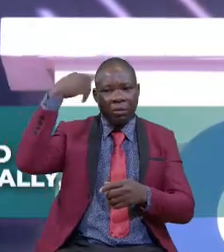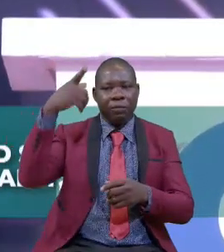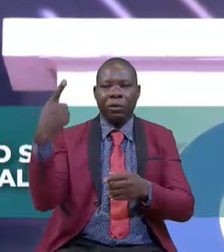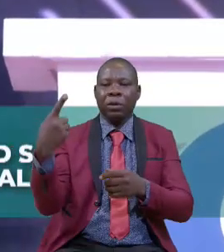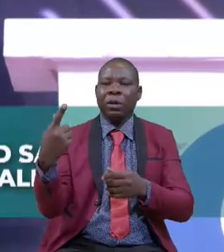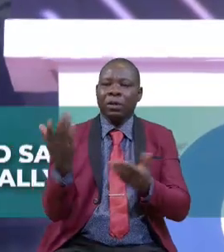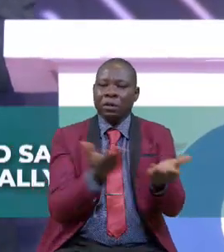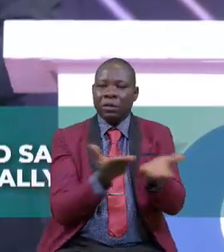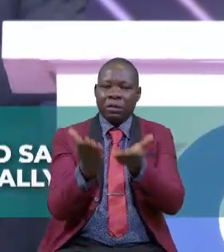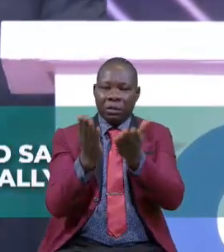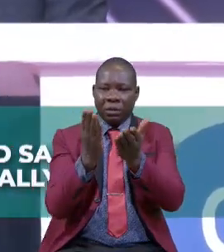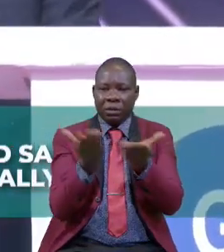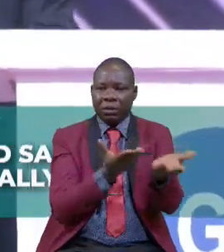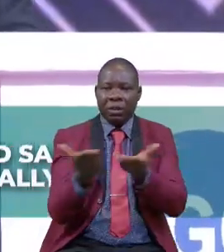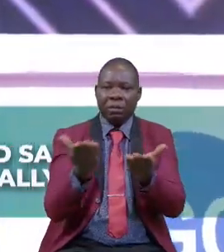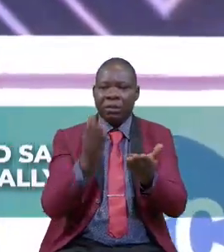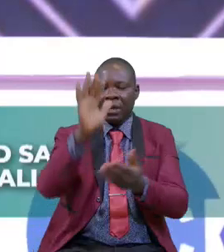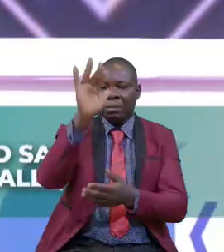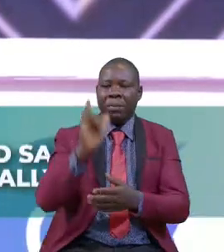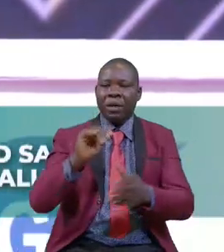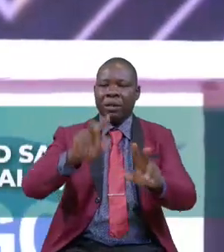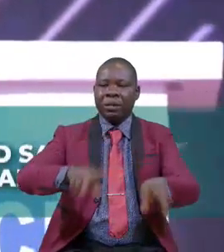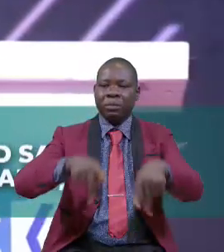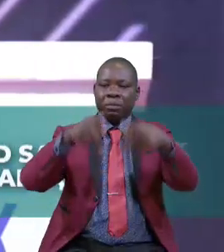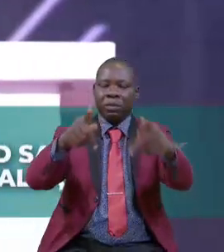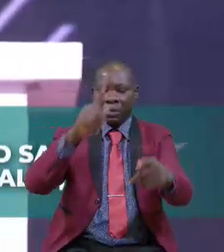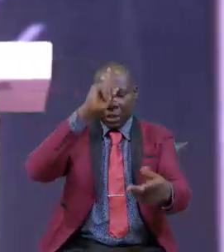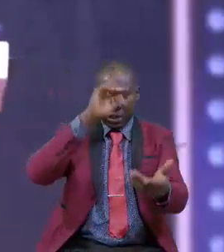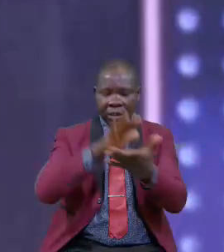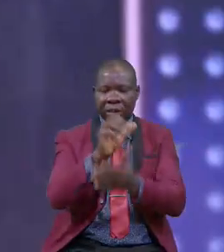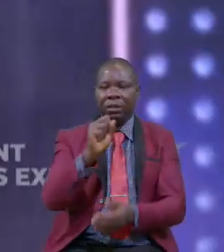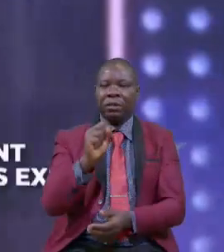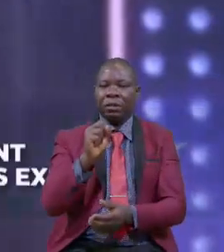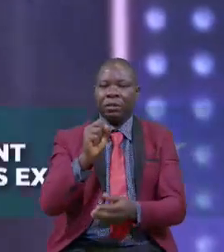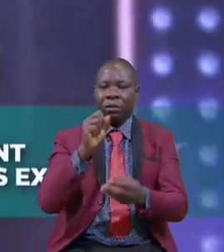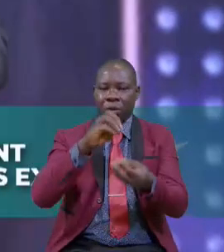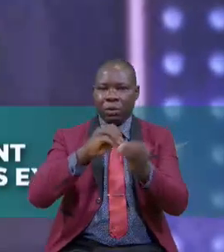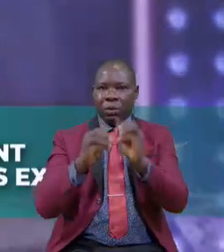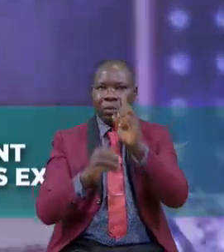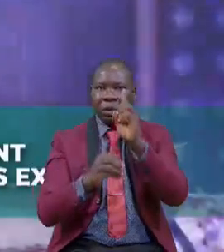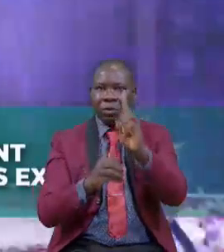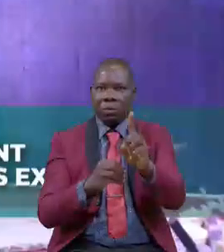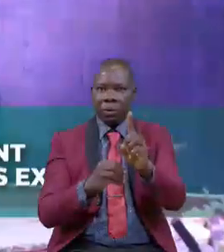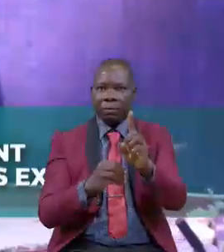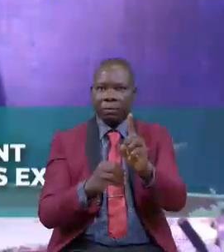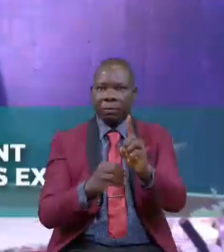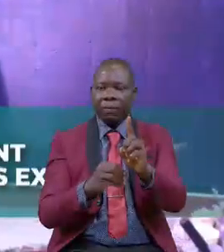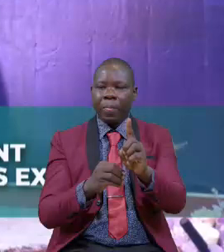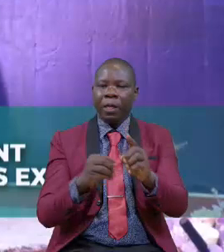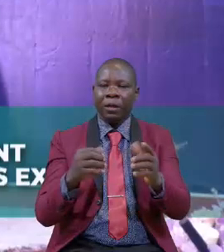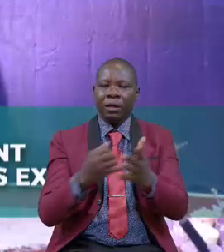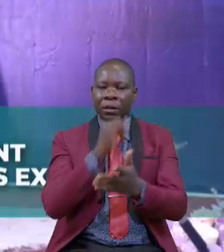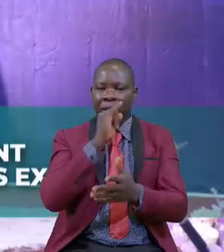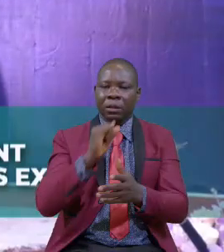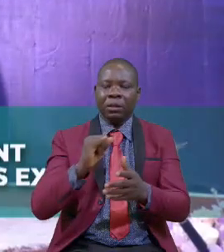of a privileged saints. Let's come to number one. Number one is amazing grace for